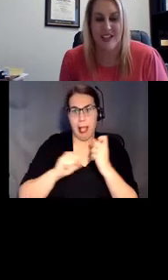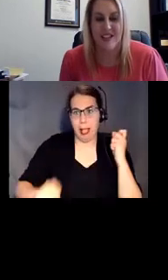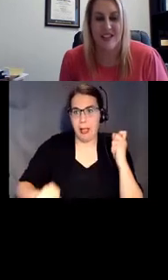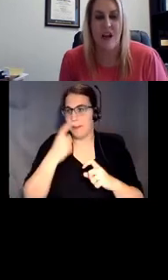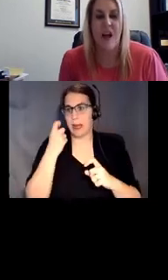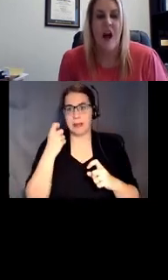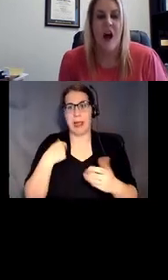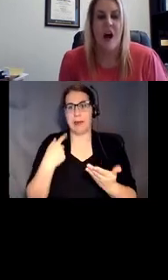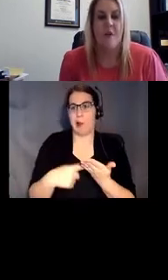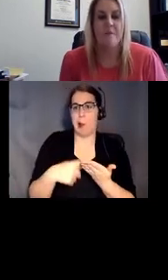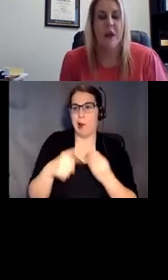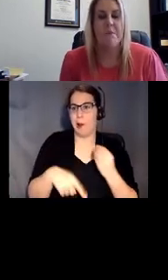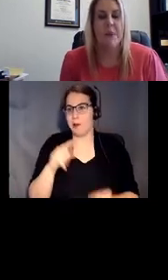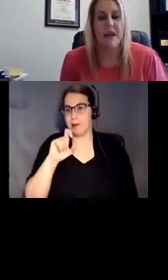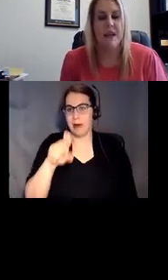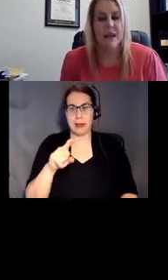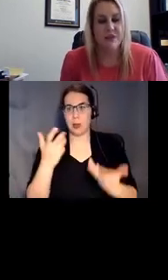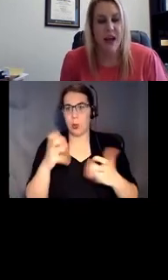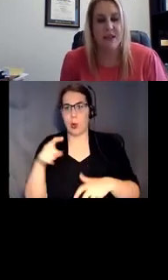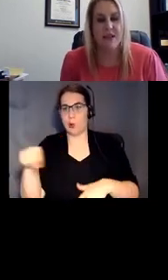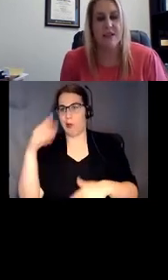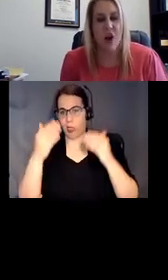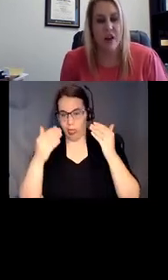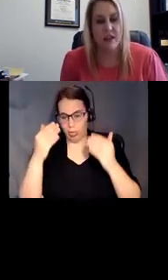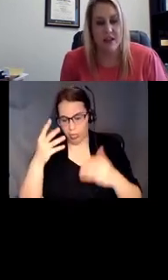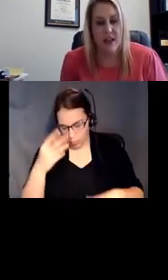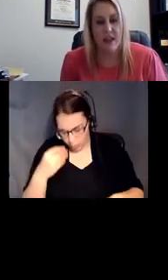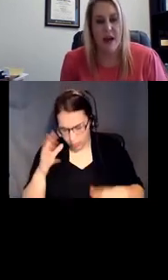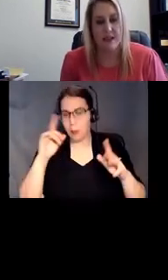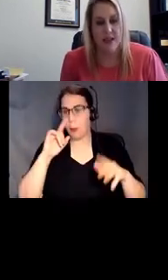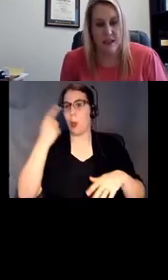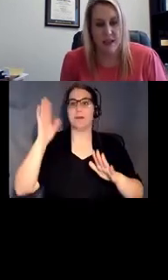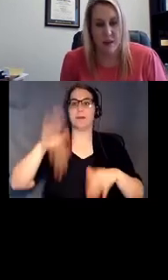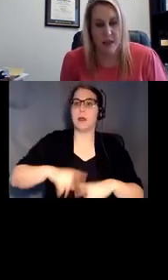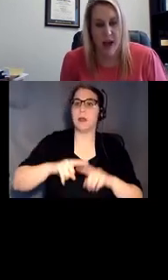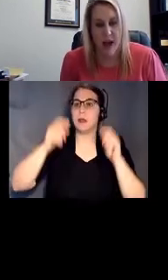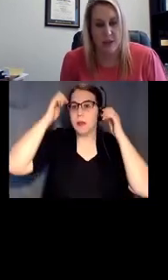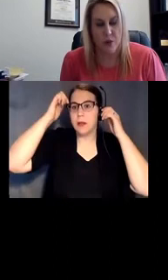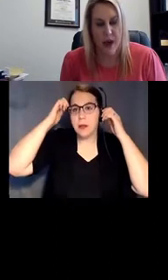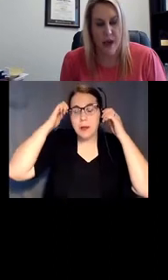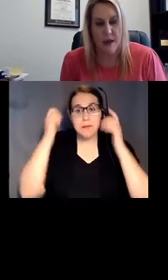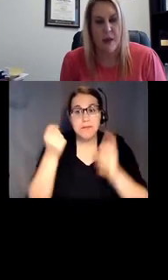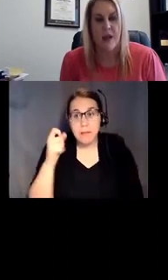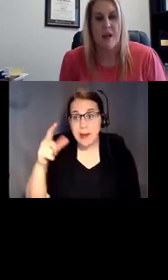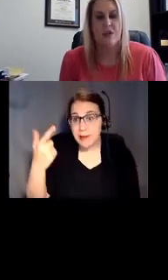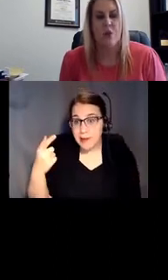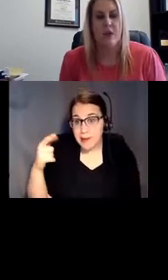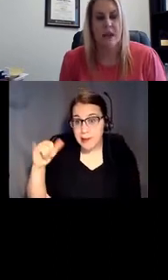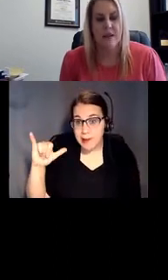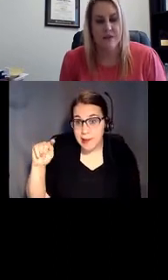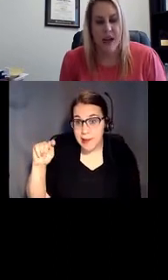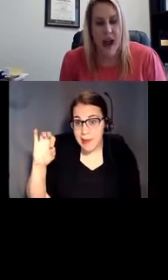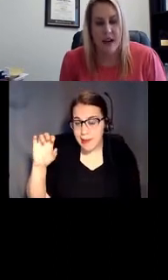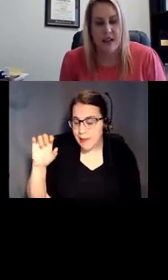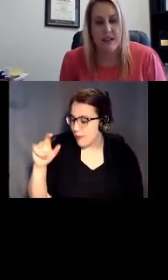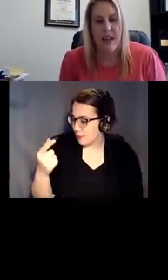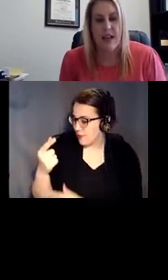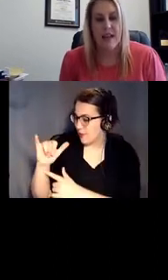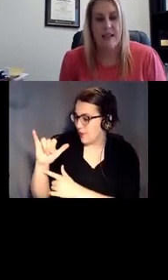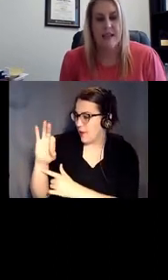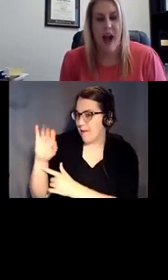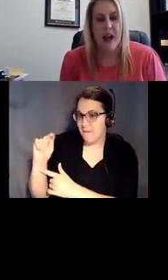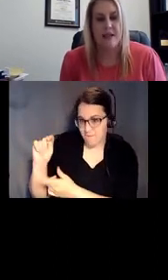about taxes. But gift tax is not the same as income tax, okay? So gift